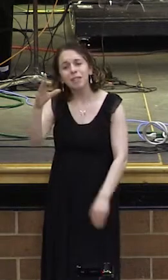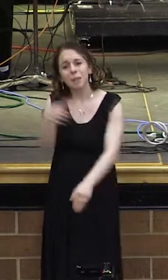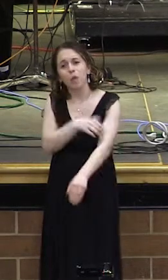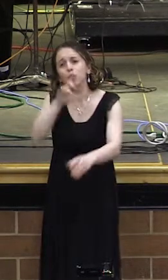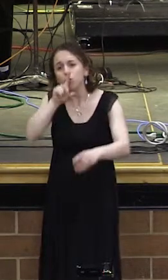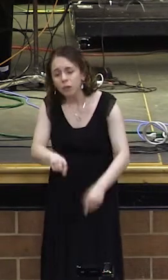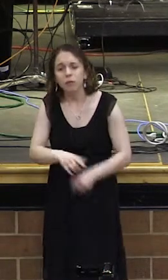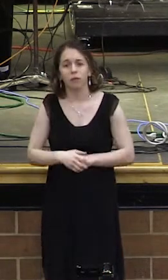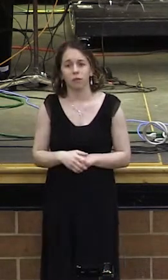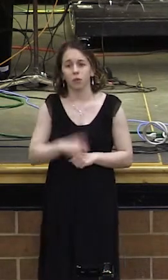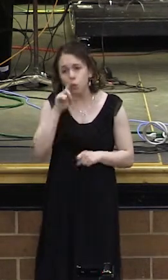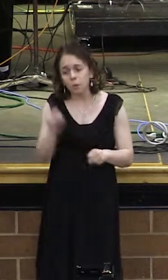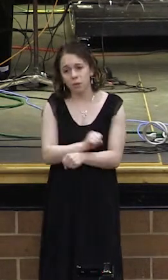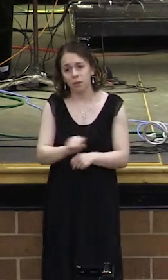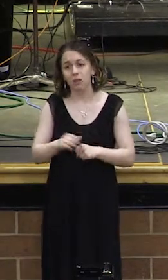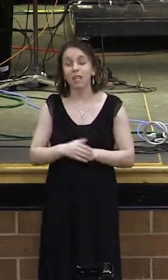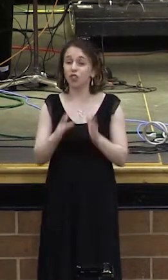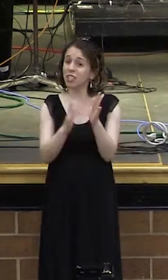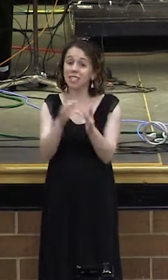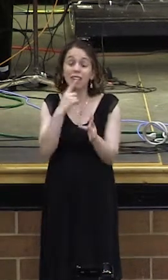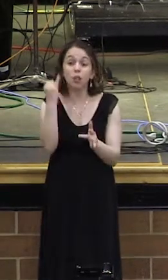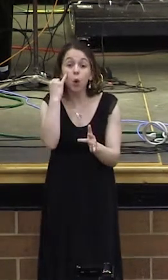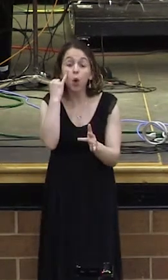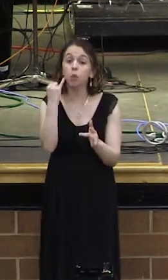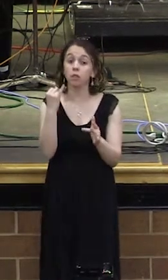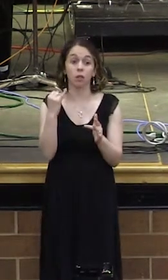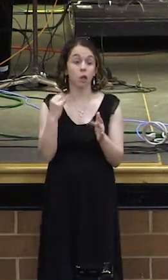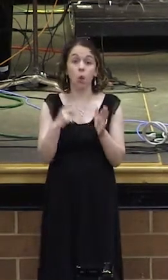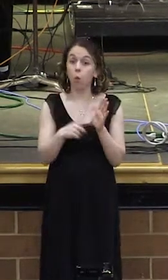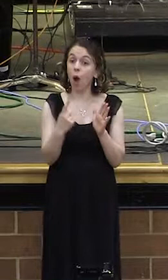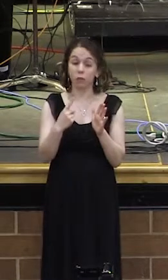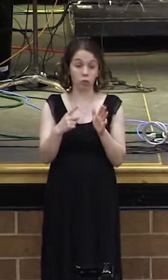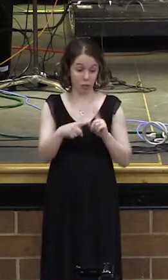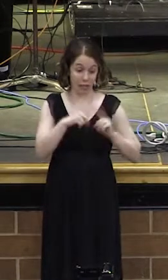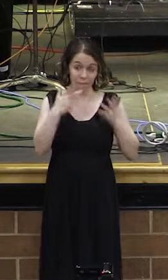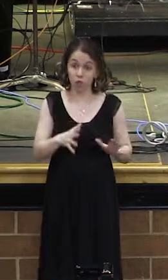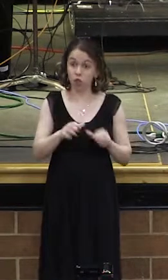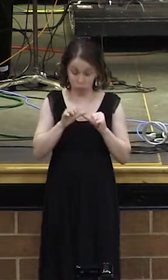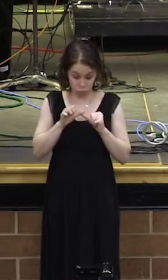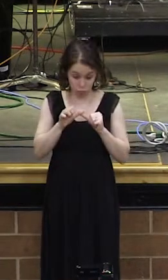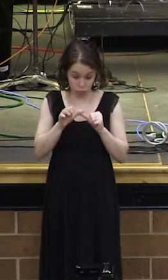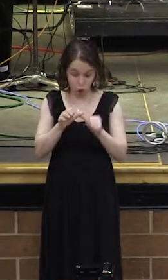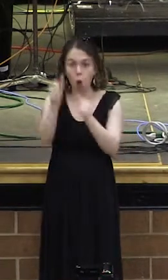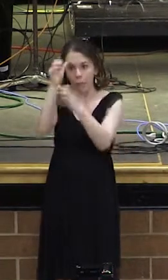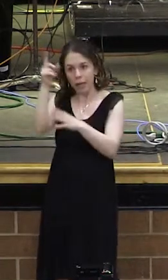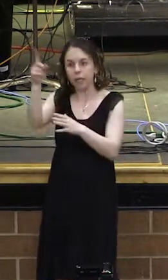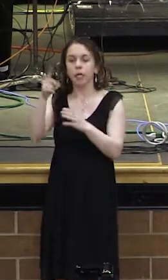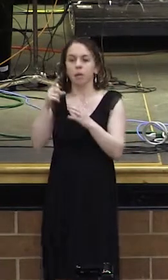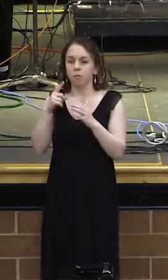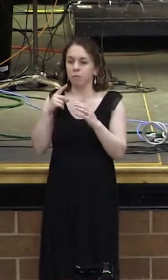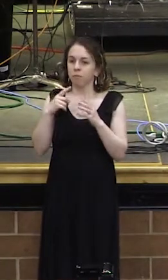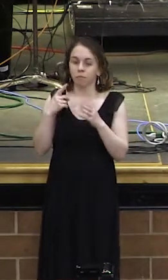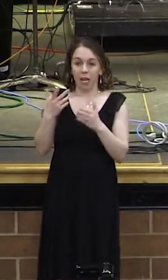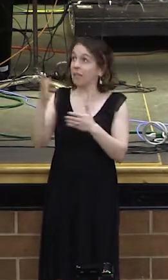and he who keeps my Deeds Until the End meaning you started doing well keep doing good deeds God will give two things he'll give